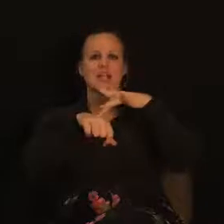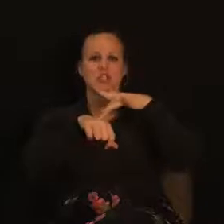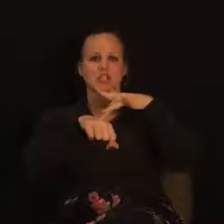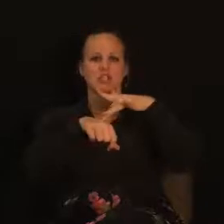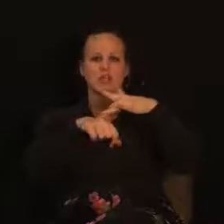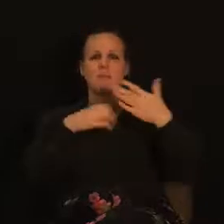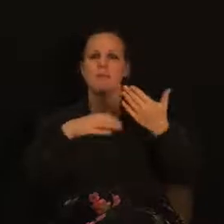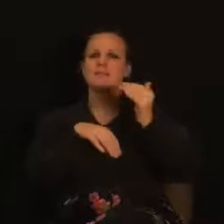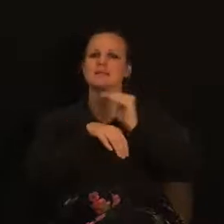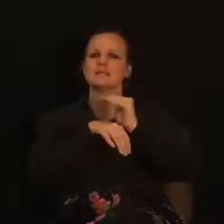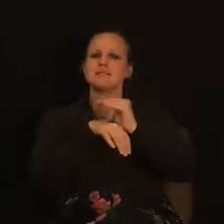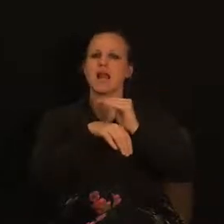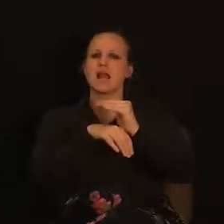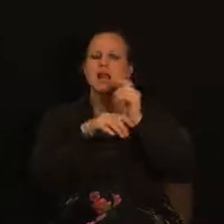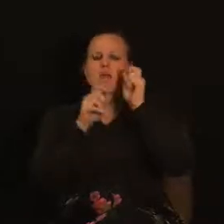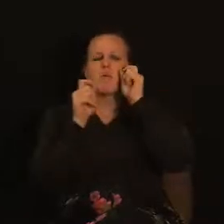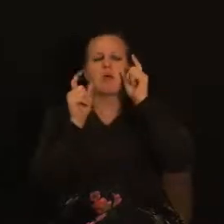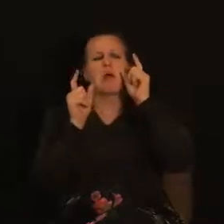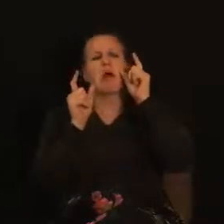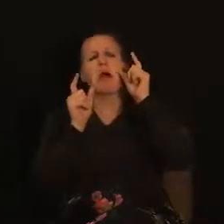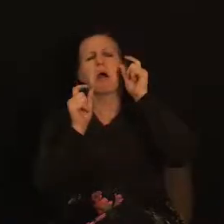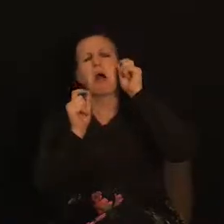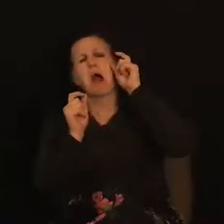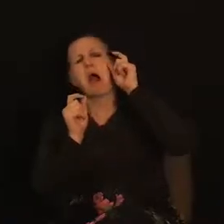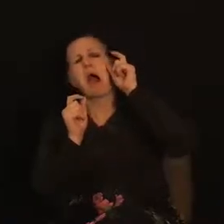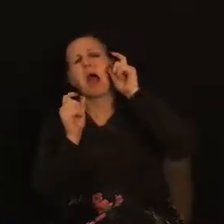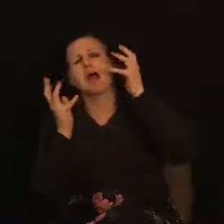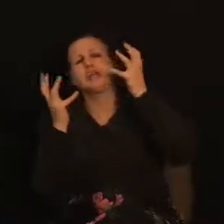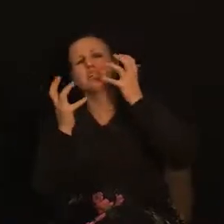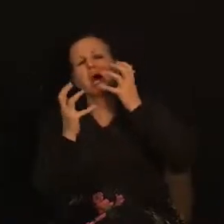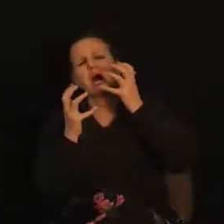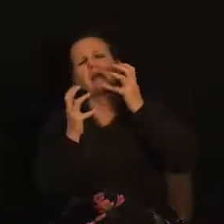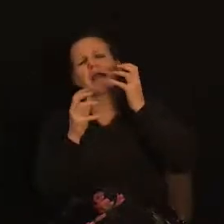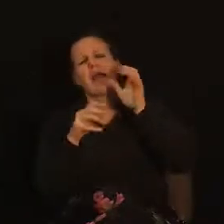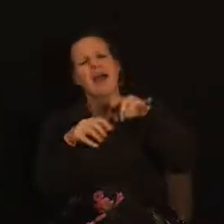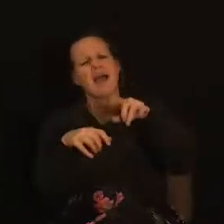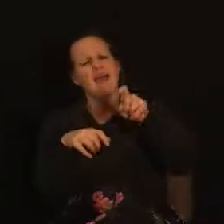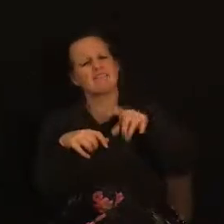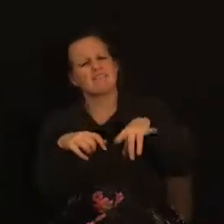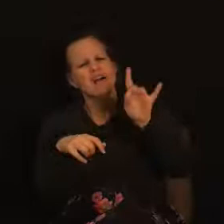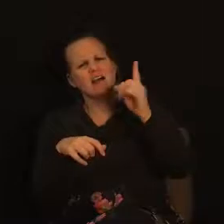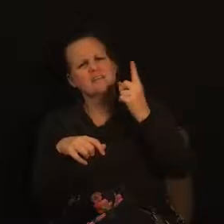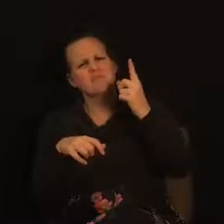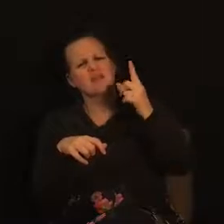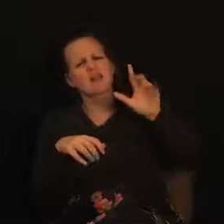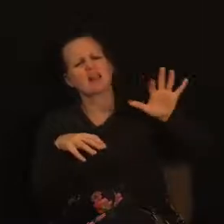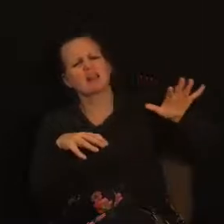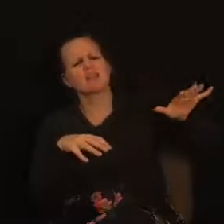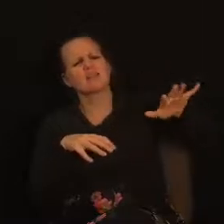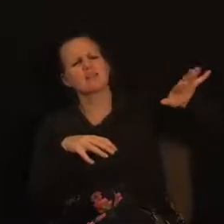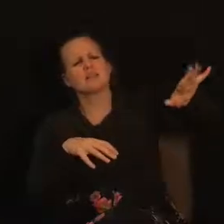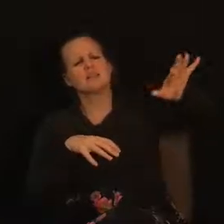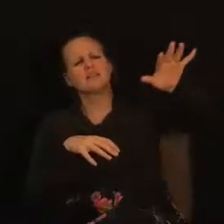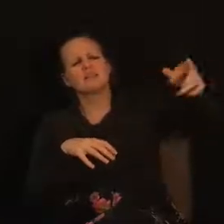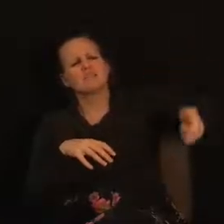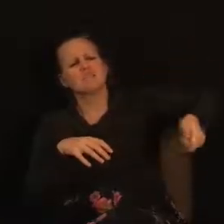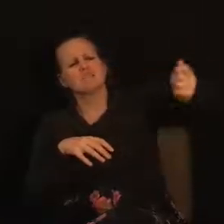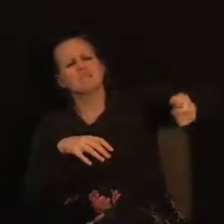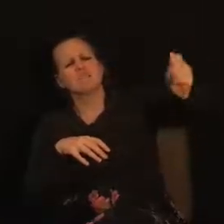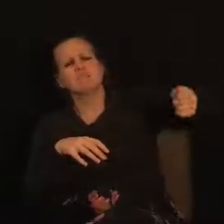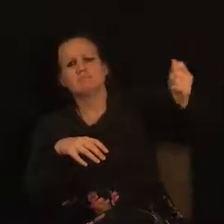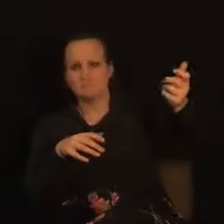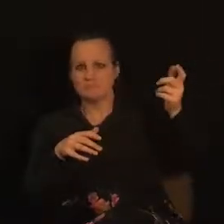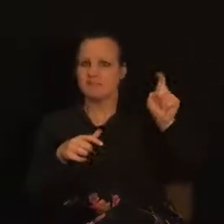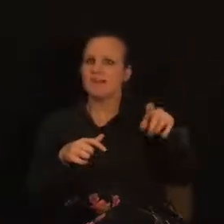nighttime and you're waking up and everything is really dark and you have to find something and you're groping to try to find the light. Or you're, you know, you don't have your glasses on if you're